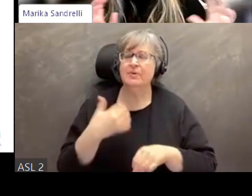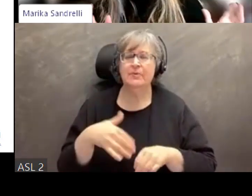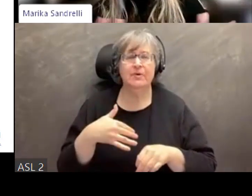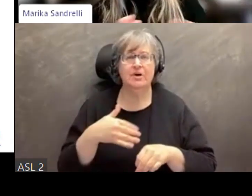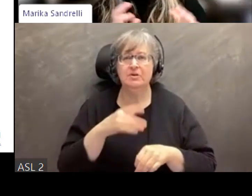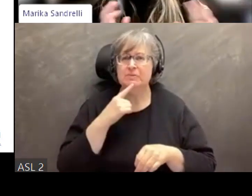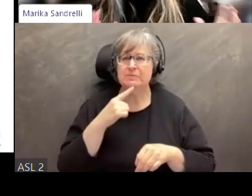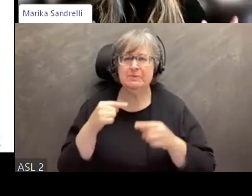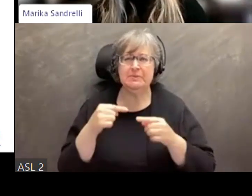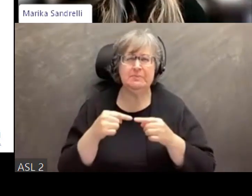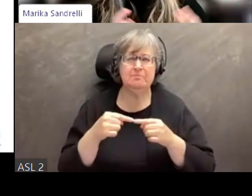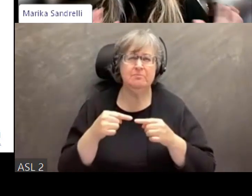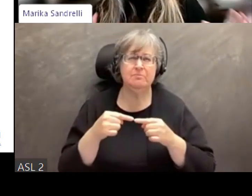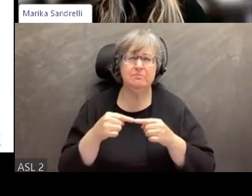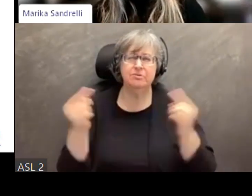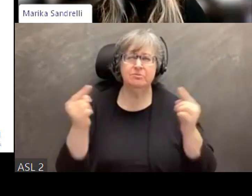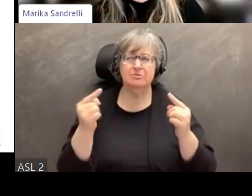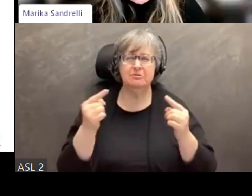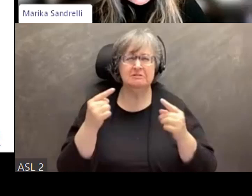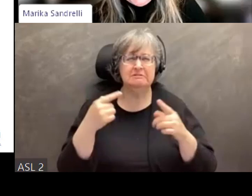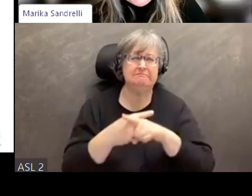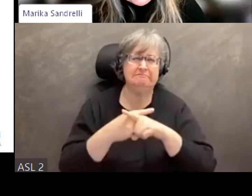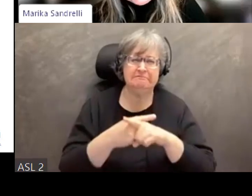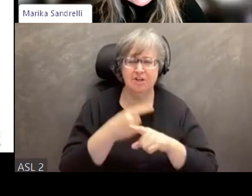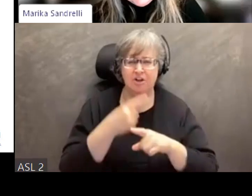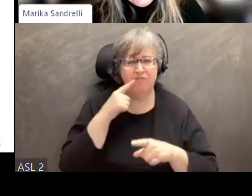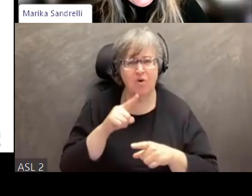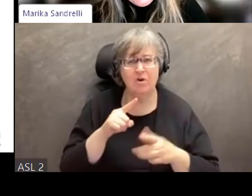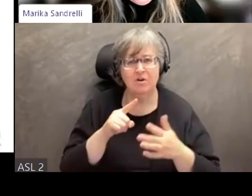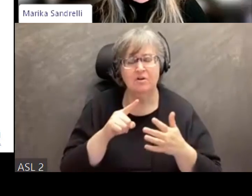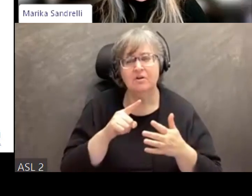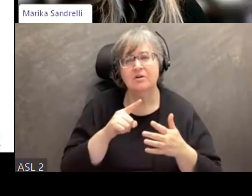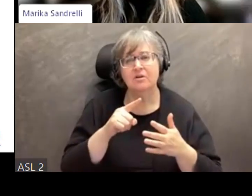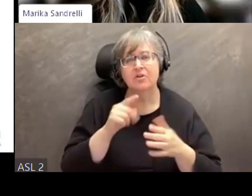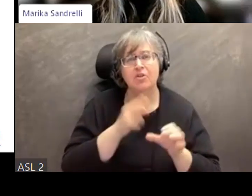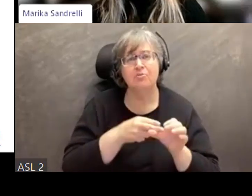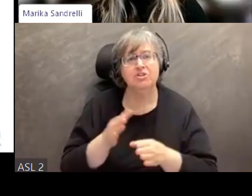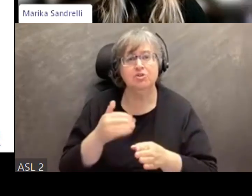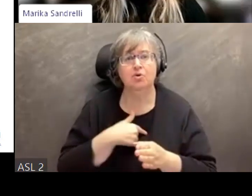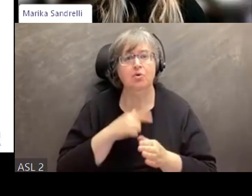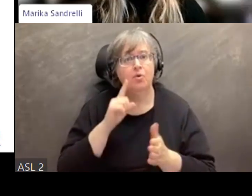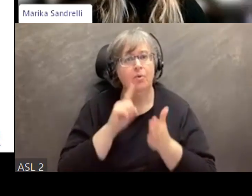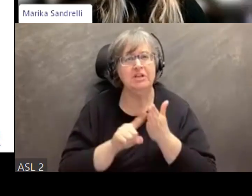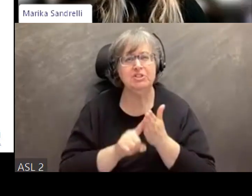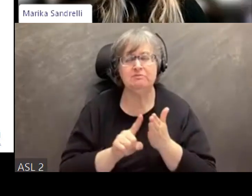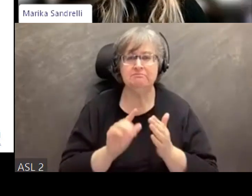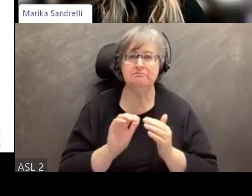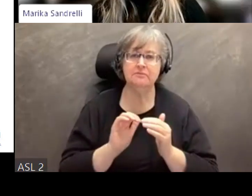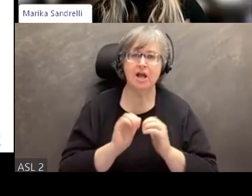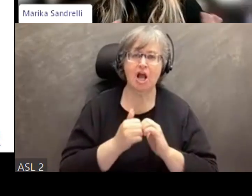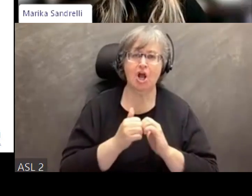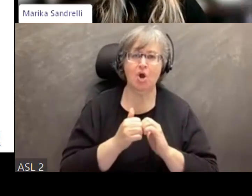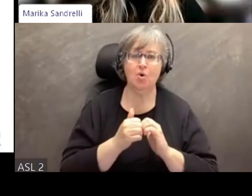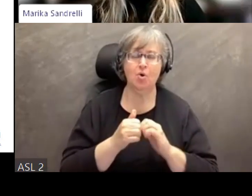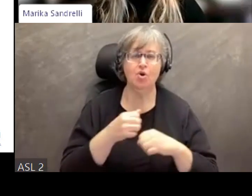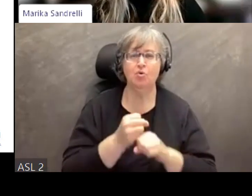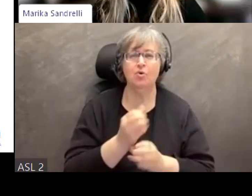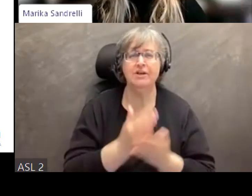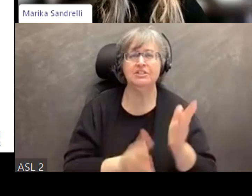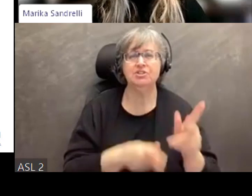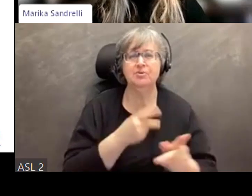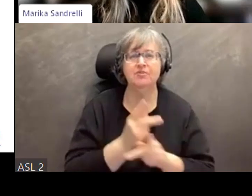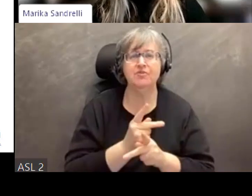this created a lot of dissonance for participants. And so we went out and researched, how can we